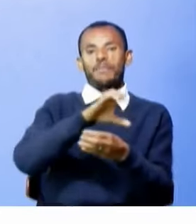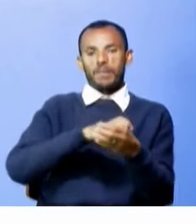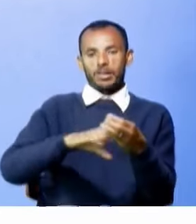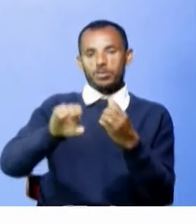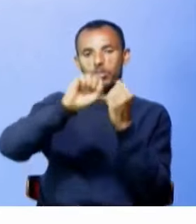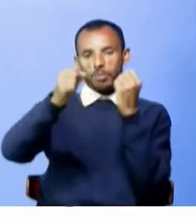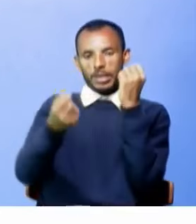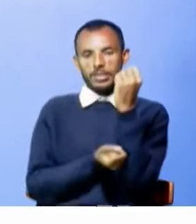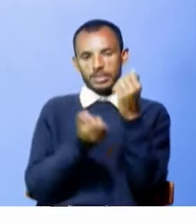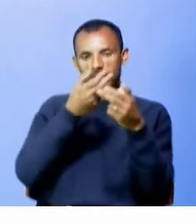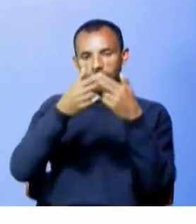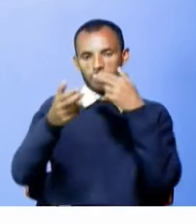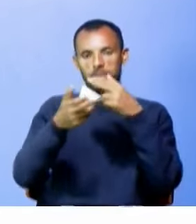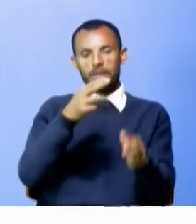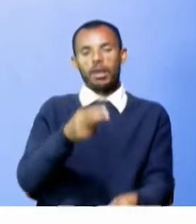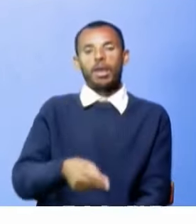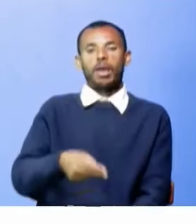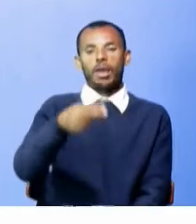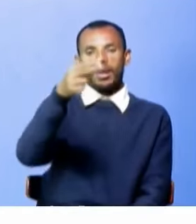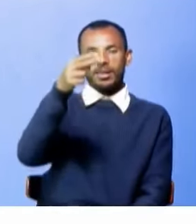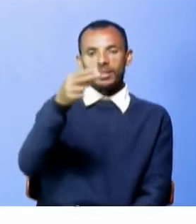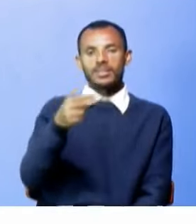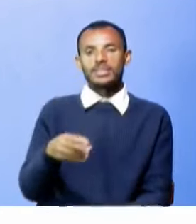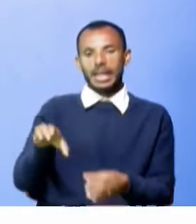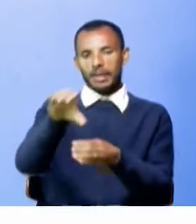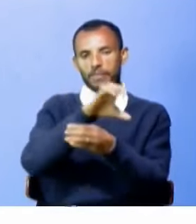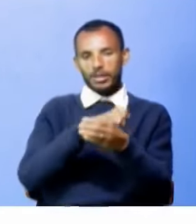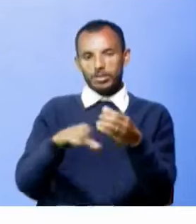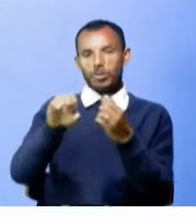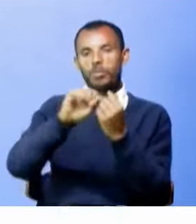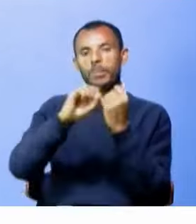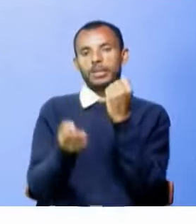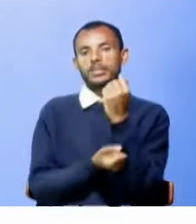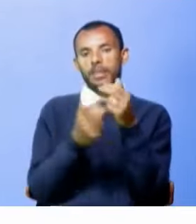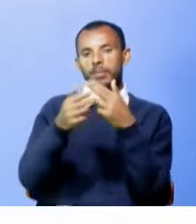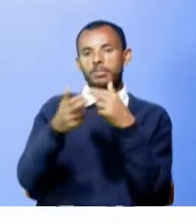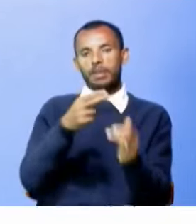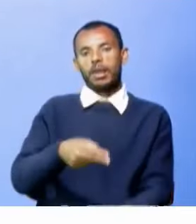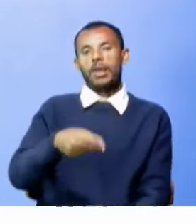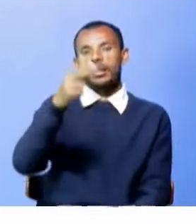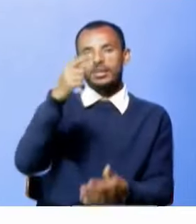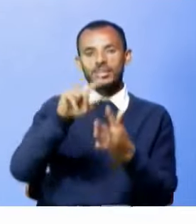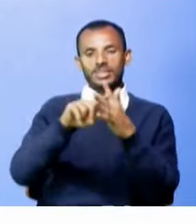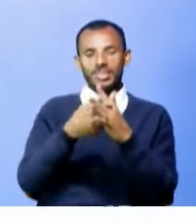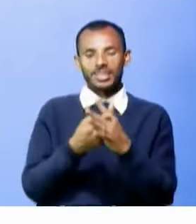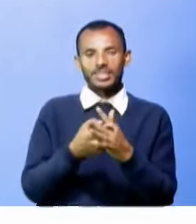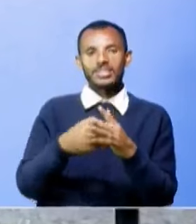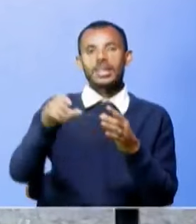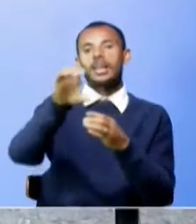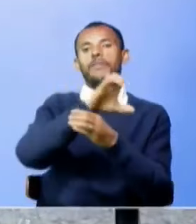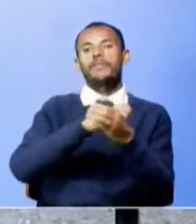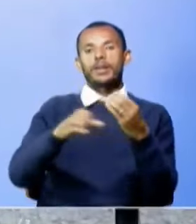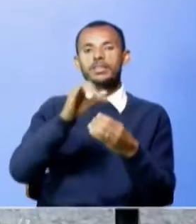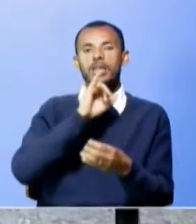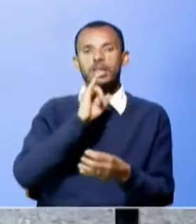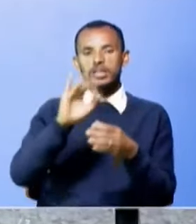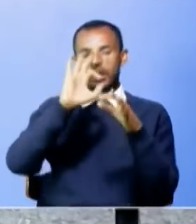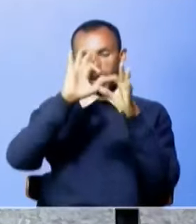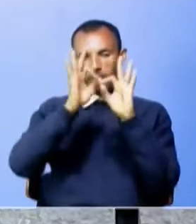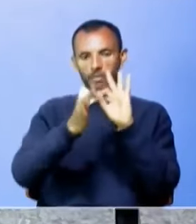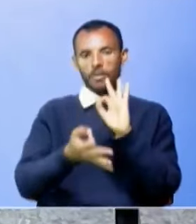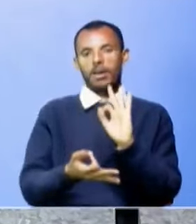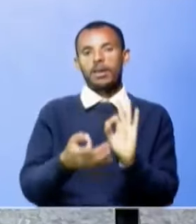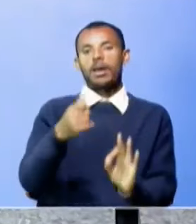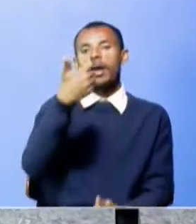base times the height. Circumference of the base times height. Since circumference is defined